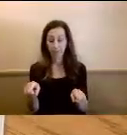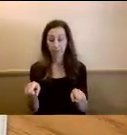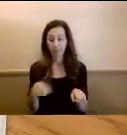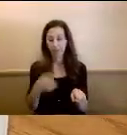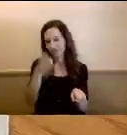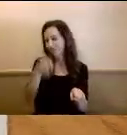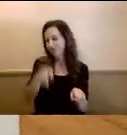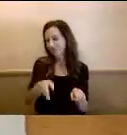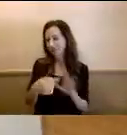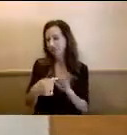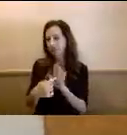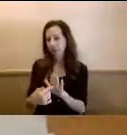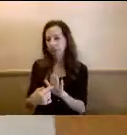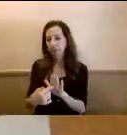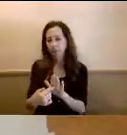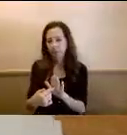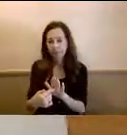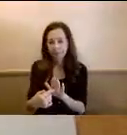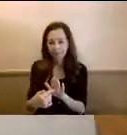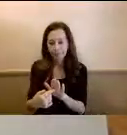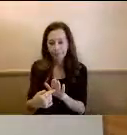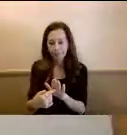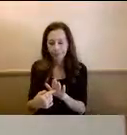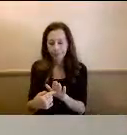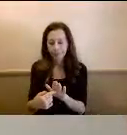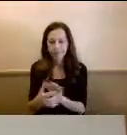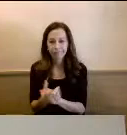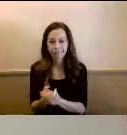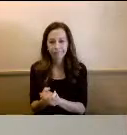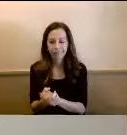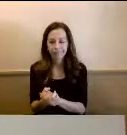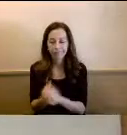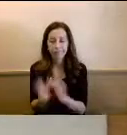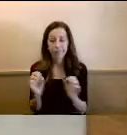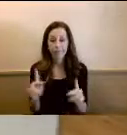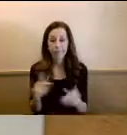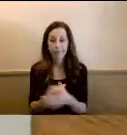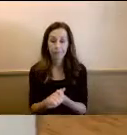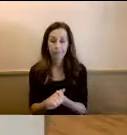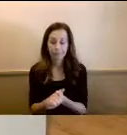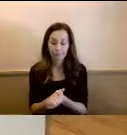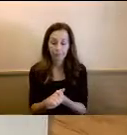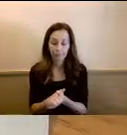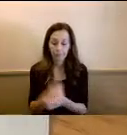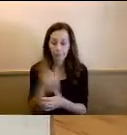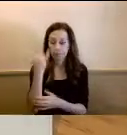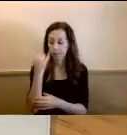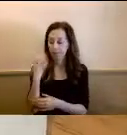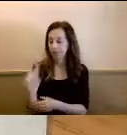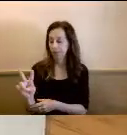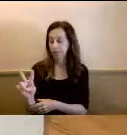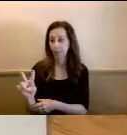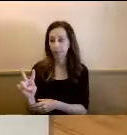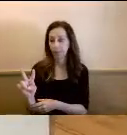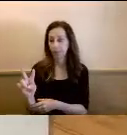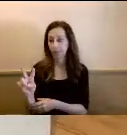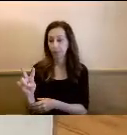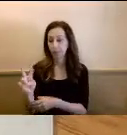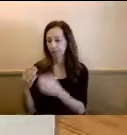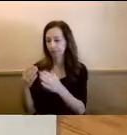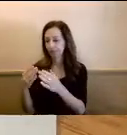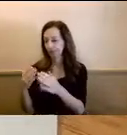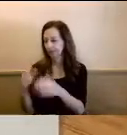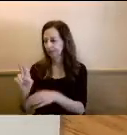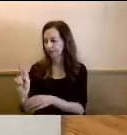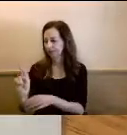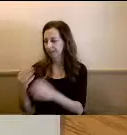this for the first example so you guys will remember you can do that. Okay, so if I've got 2 and